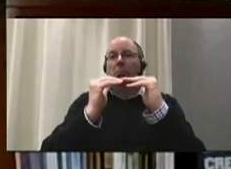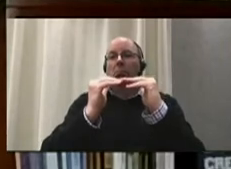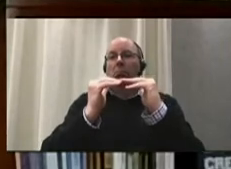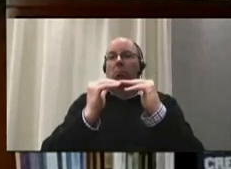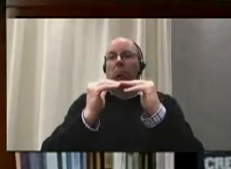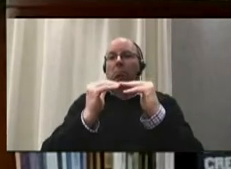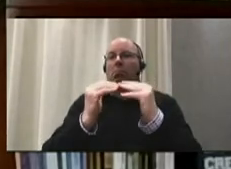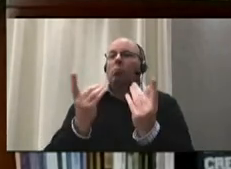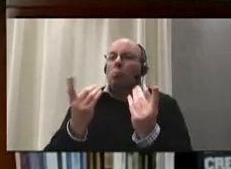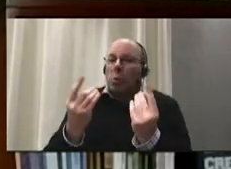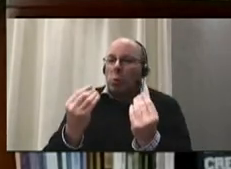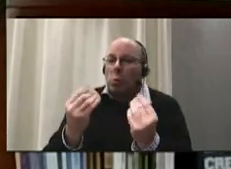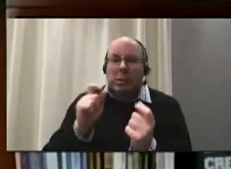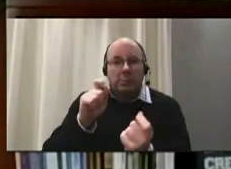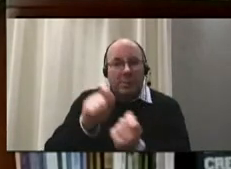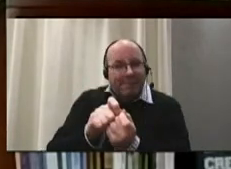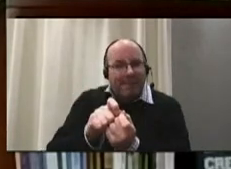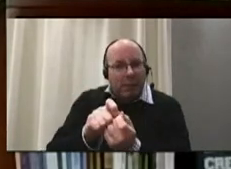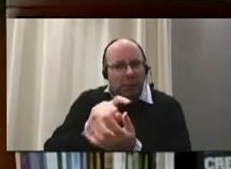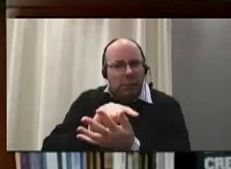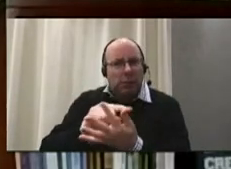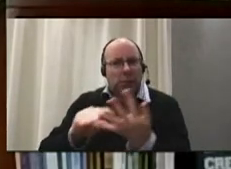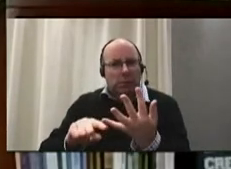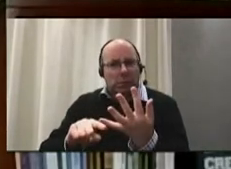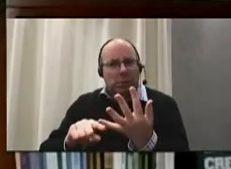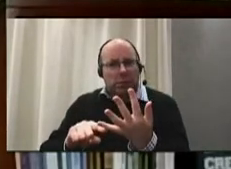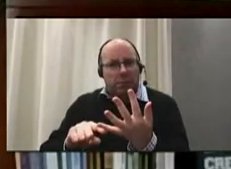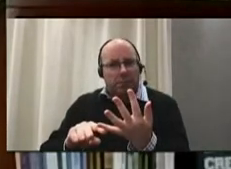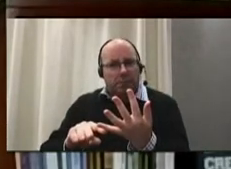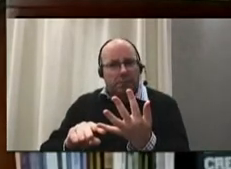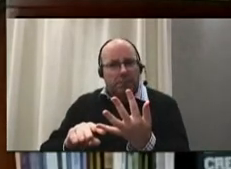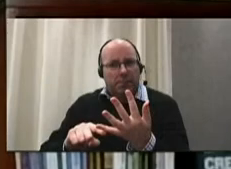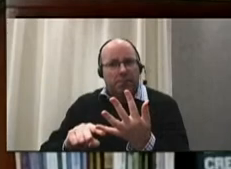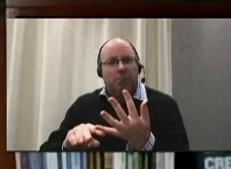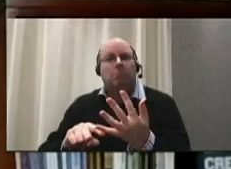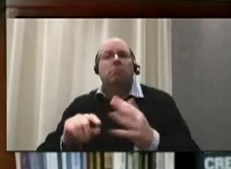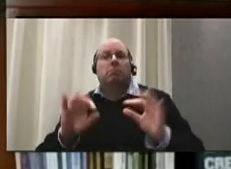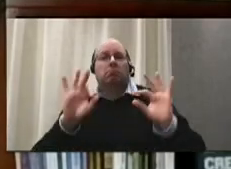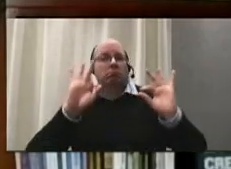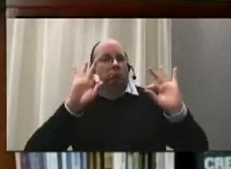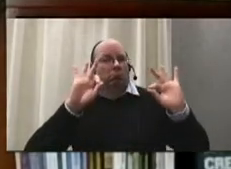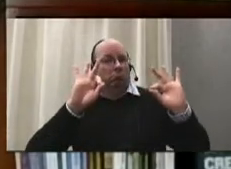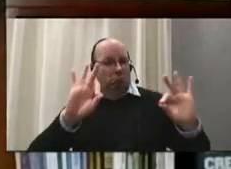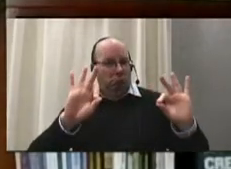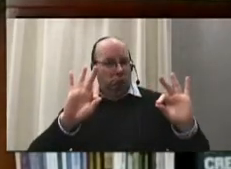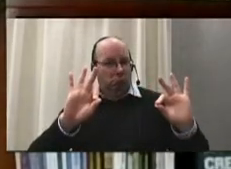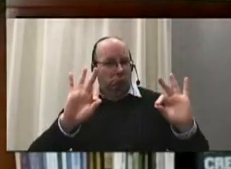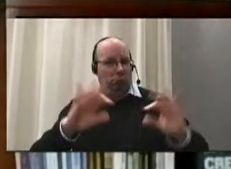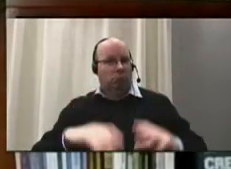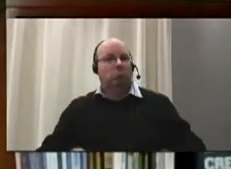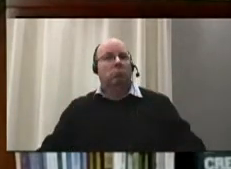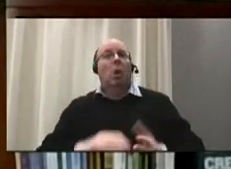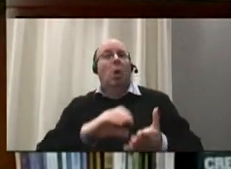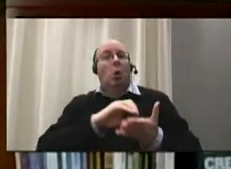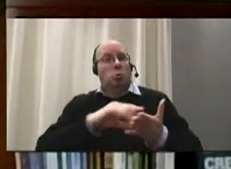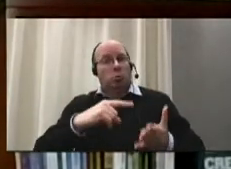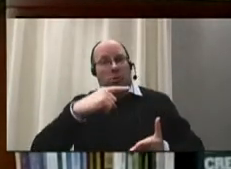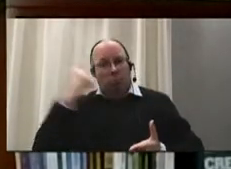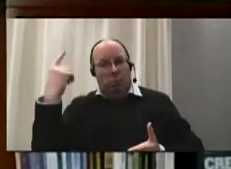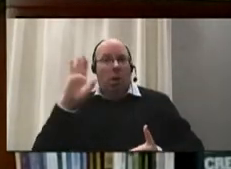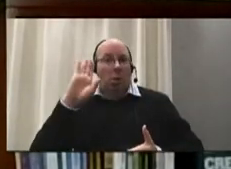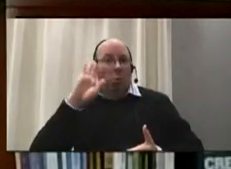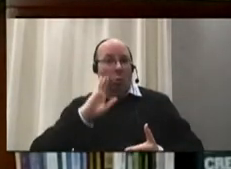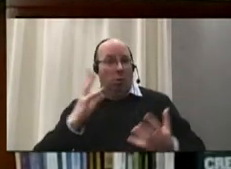So the first thing that we can do as a community to make sure that our Black and Brown children are getting the education that they need is